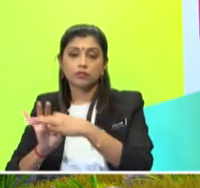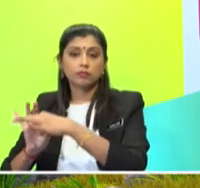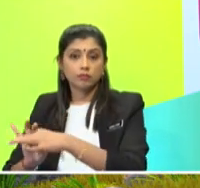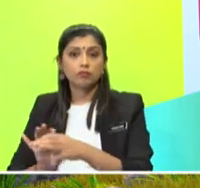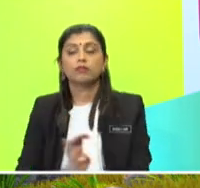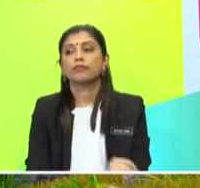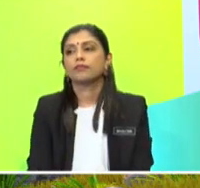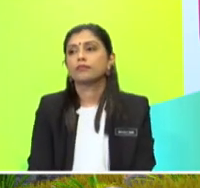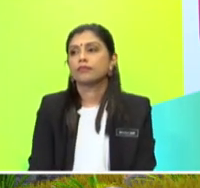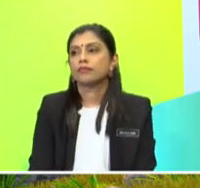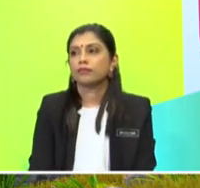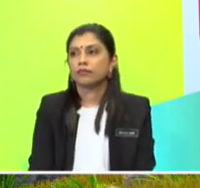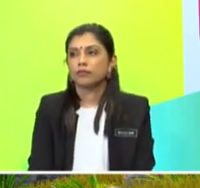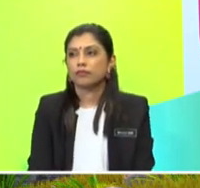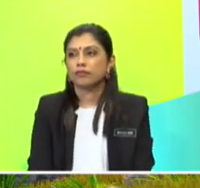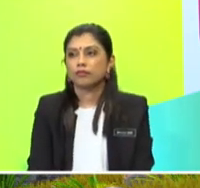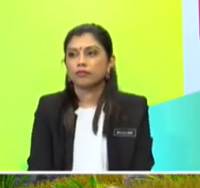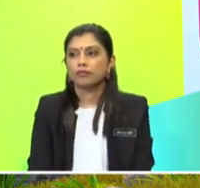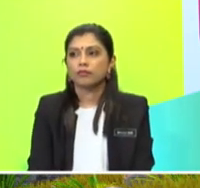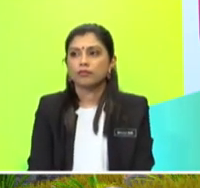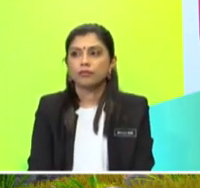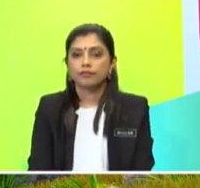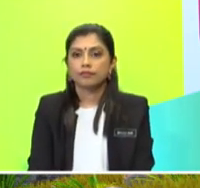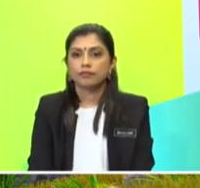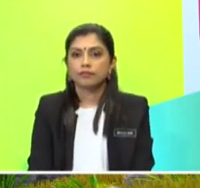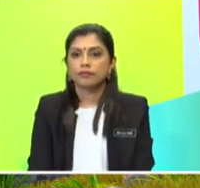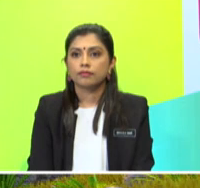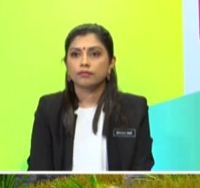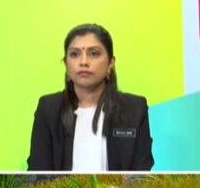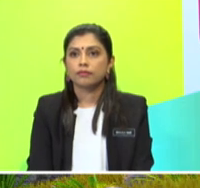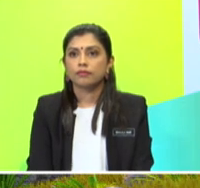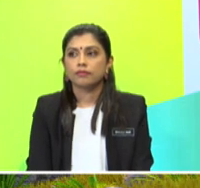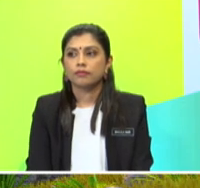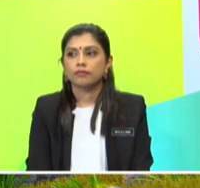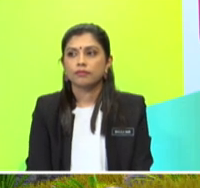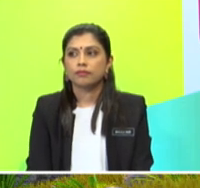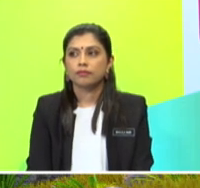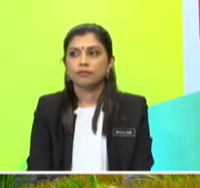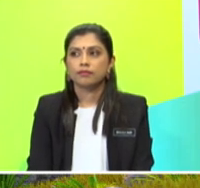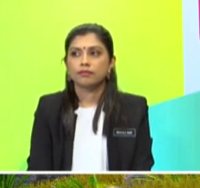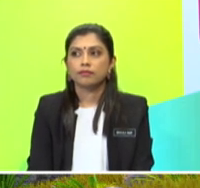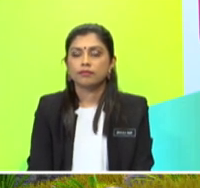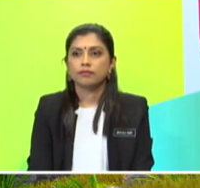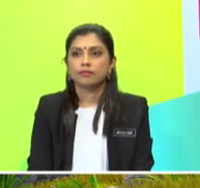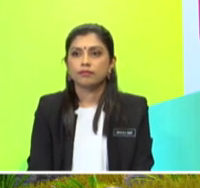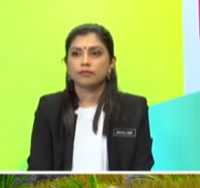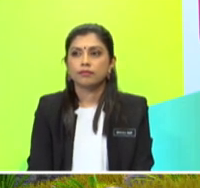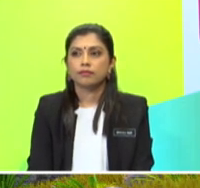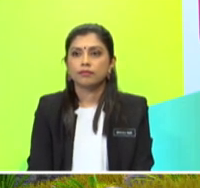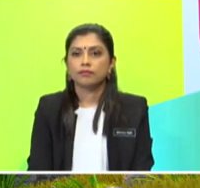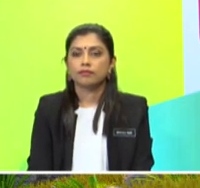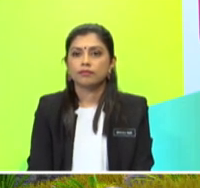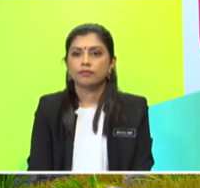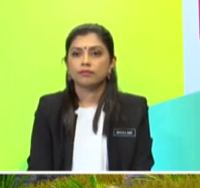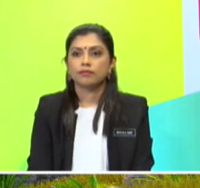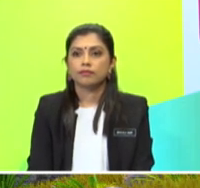But not to forget, this is only one color. Yes. So, please take note, pupils out there. One sentence has to